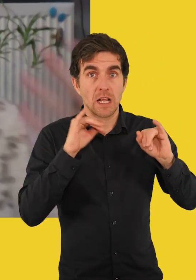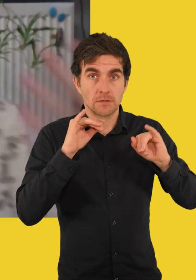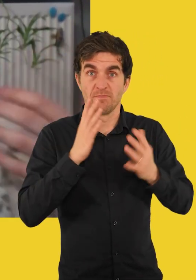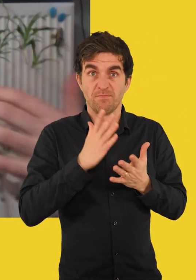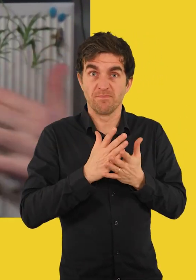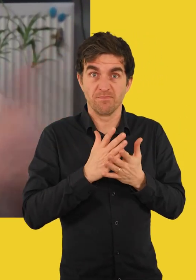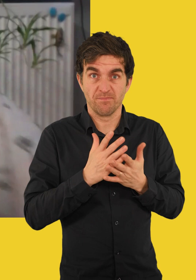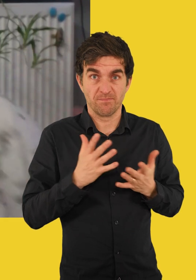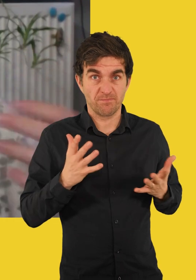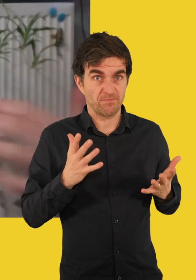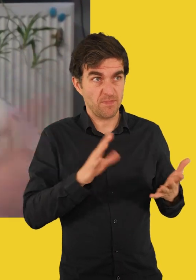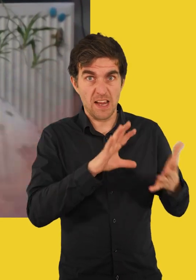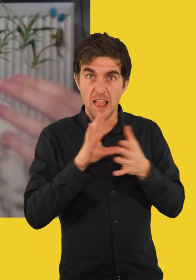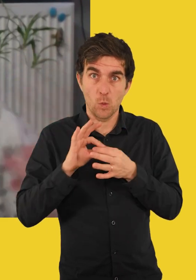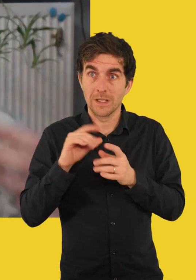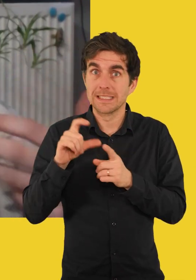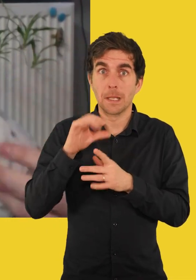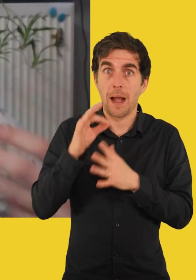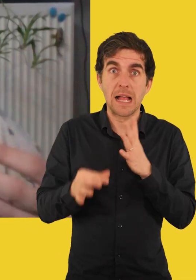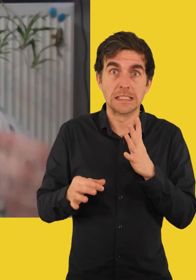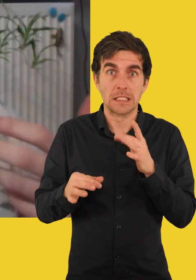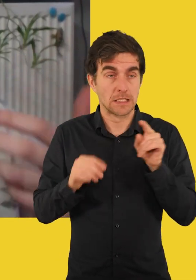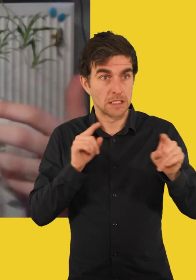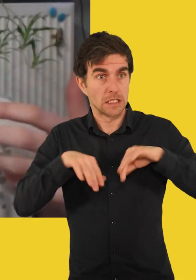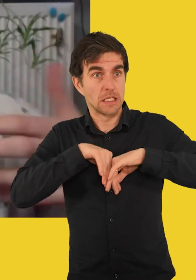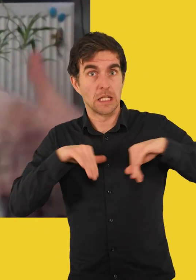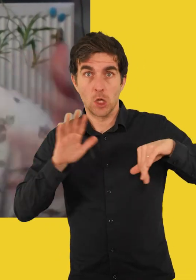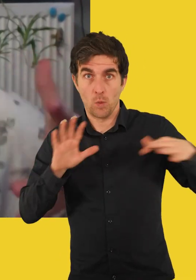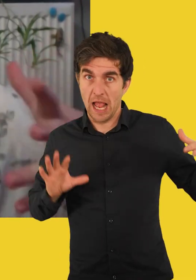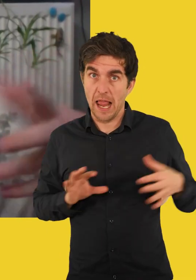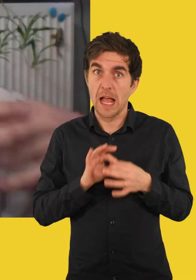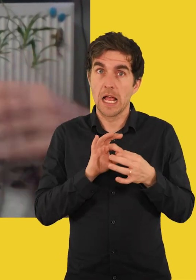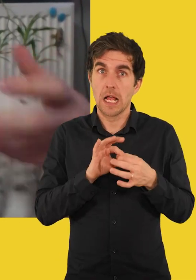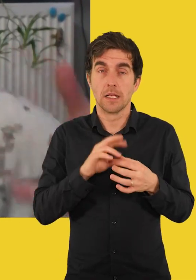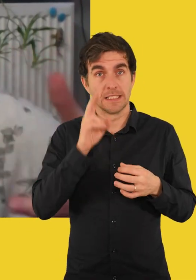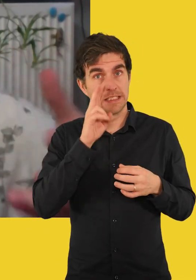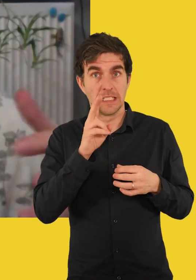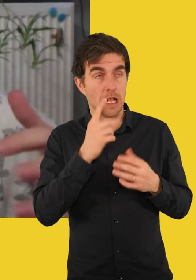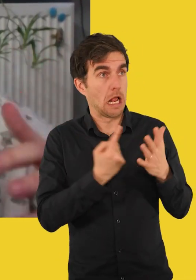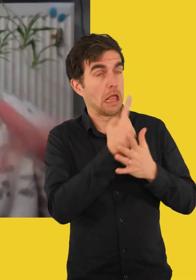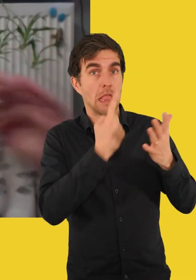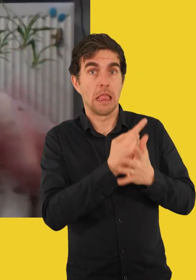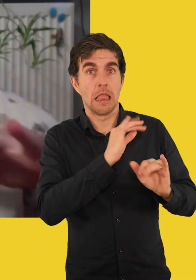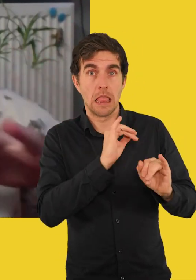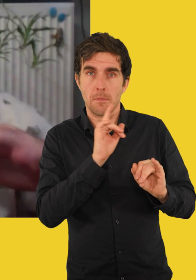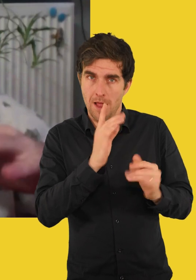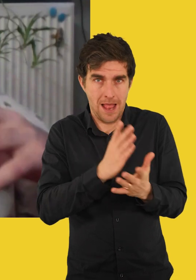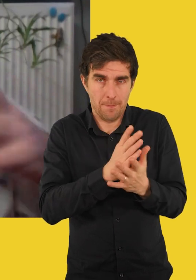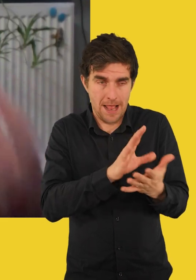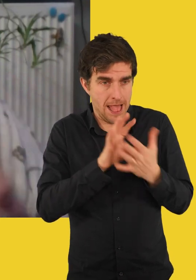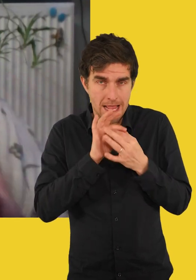an axis of creation of disability. The ecology of this crisis as